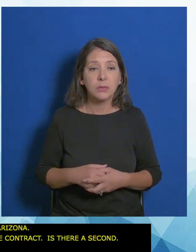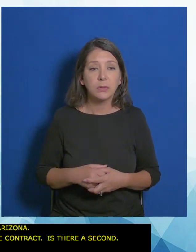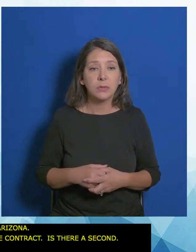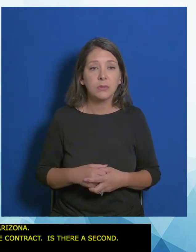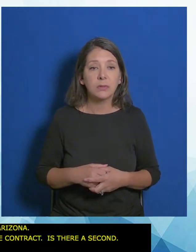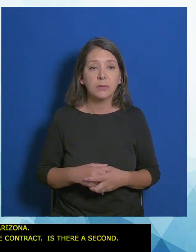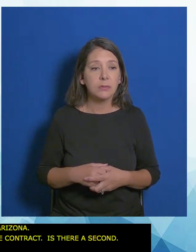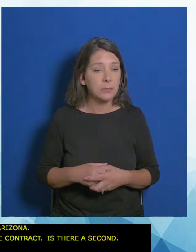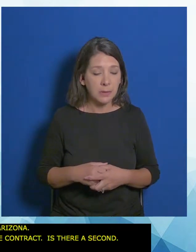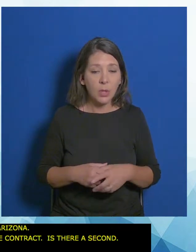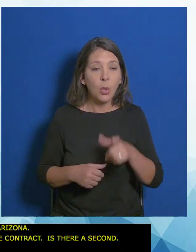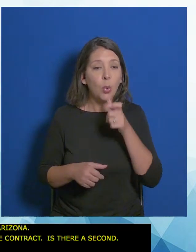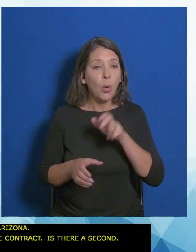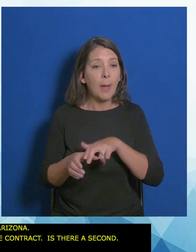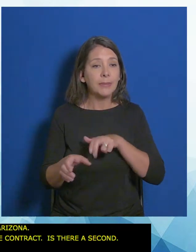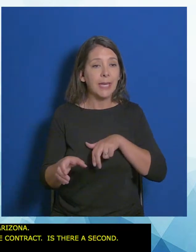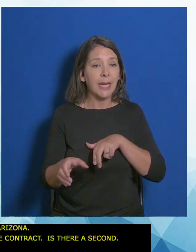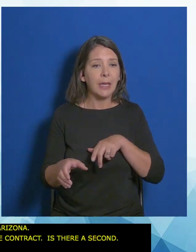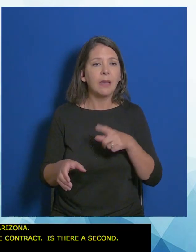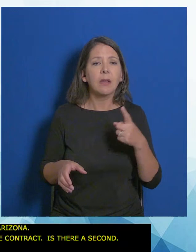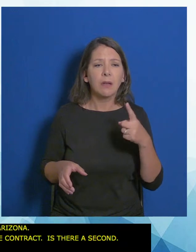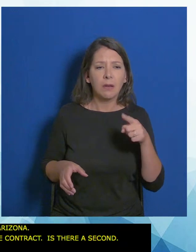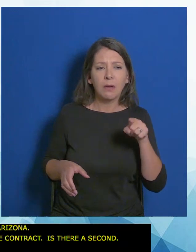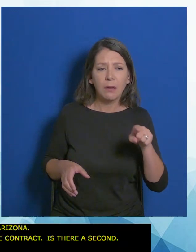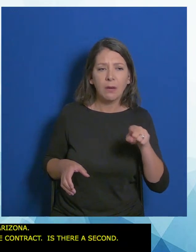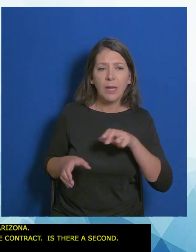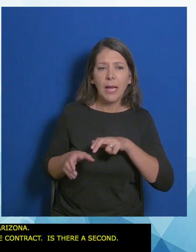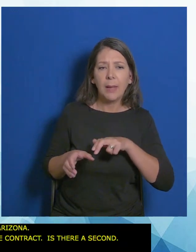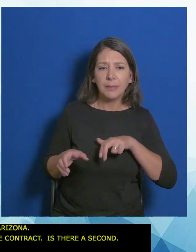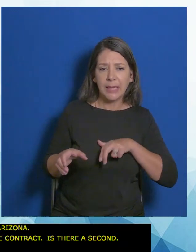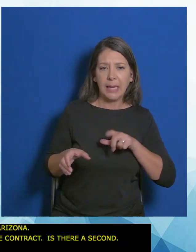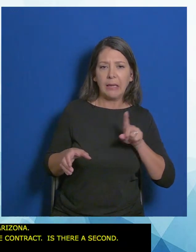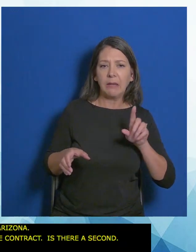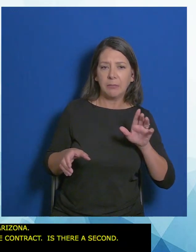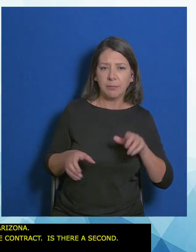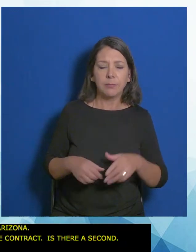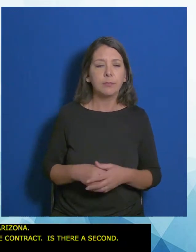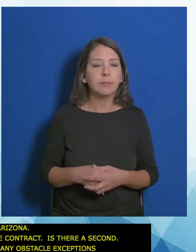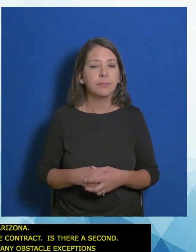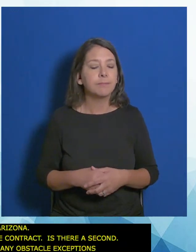And any abstentions? I'll abstain. Thank you.